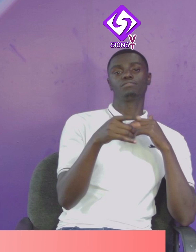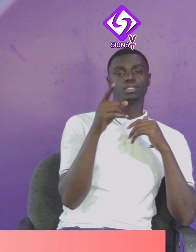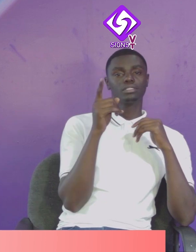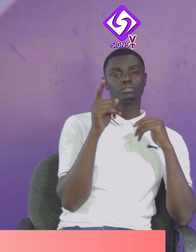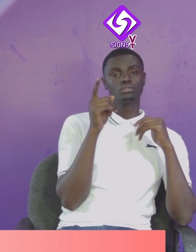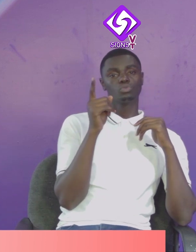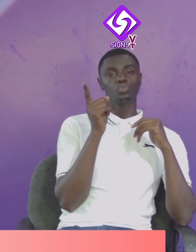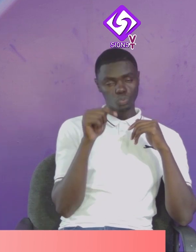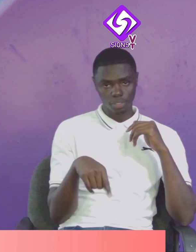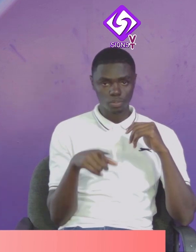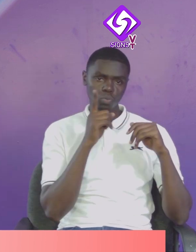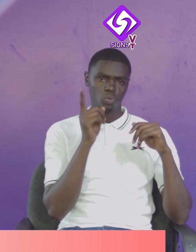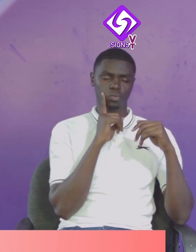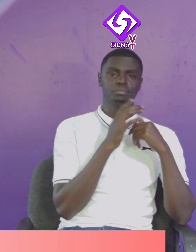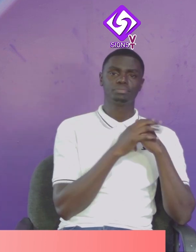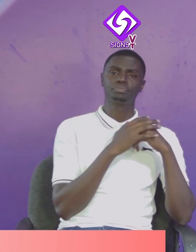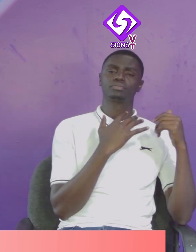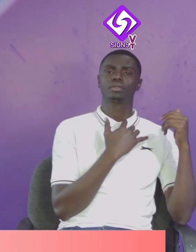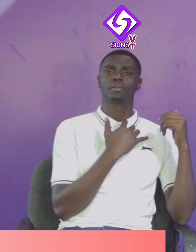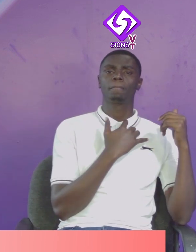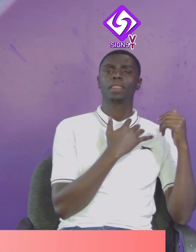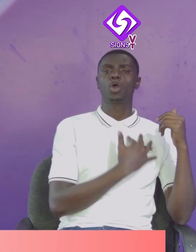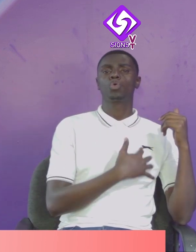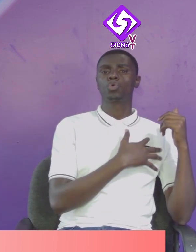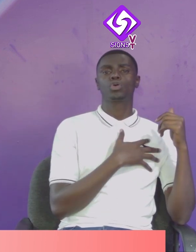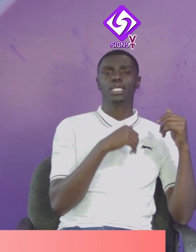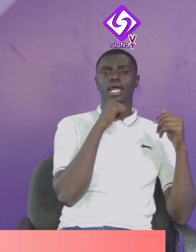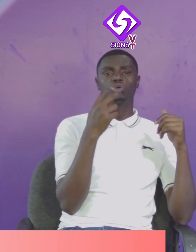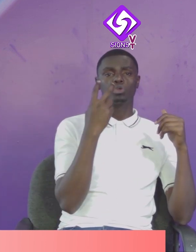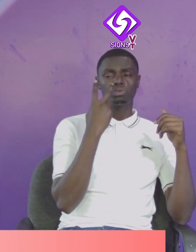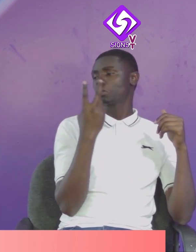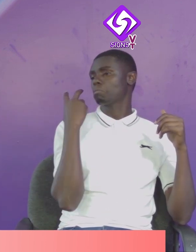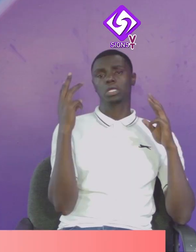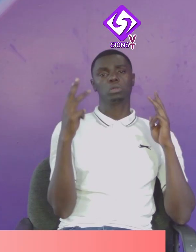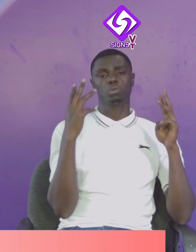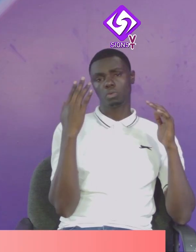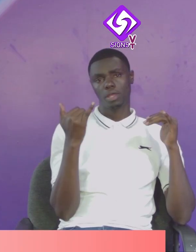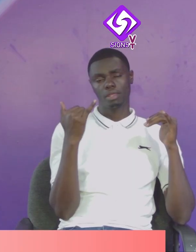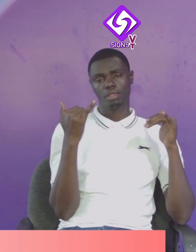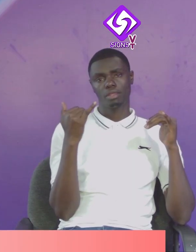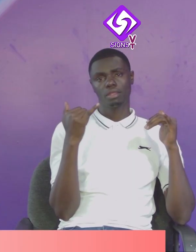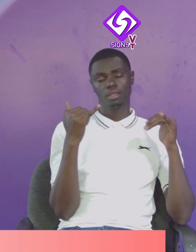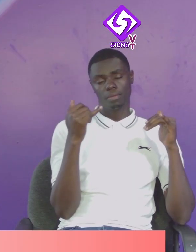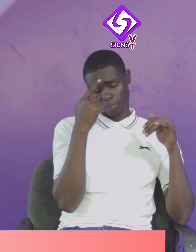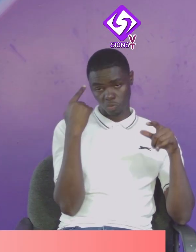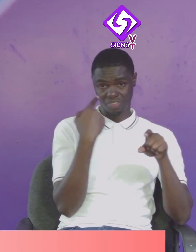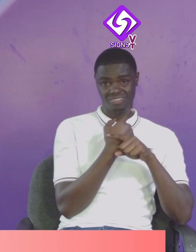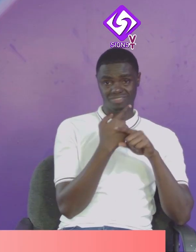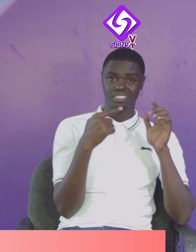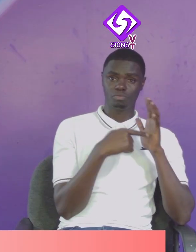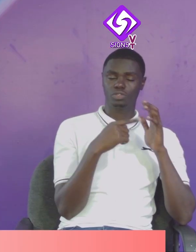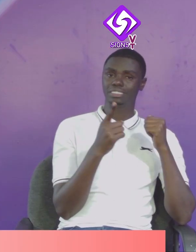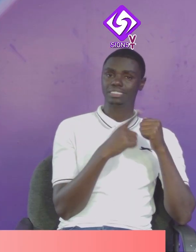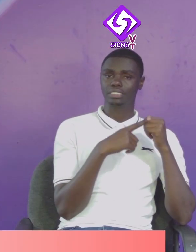Of course, Croatia they're not looking back and being worried because of the difference in points. They are 6